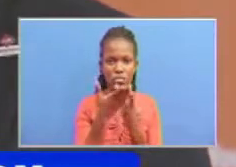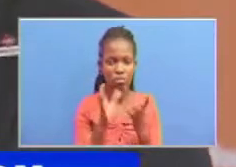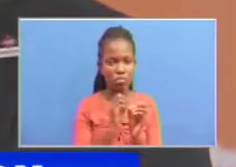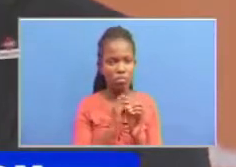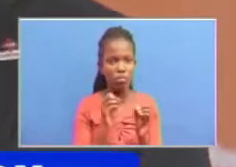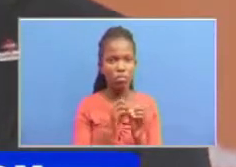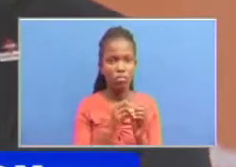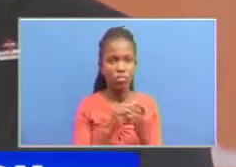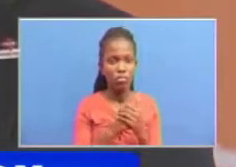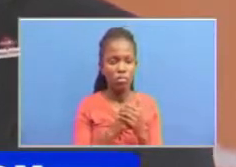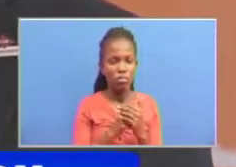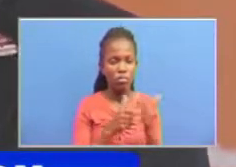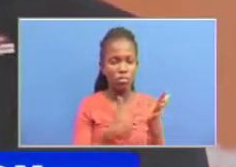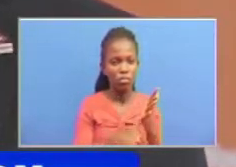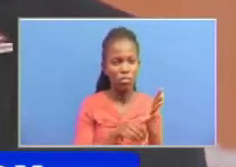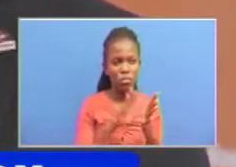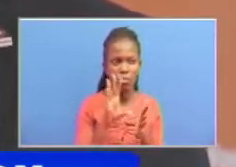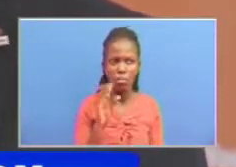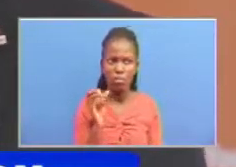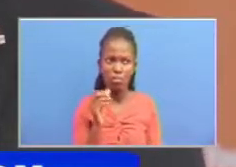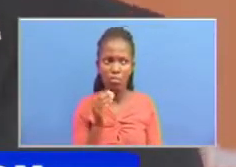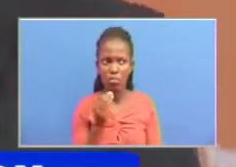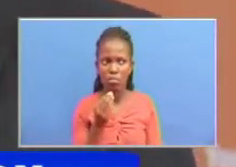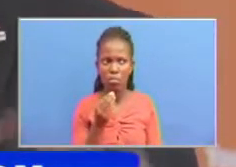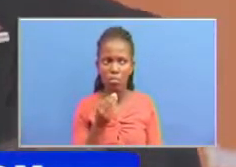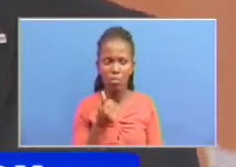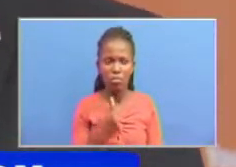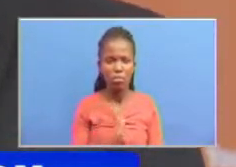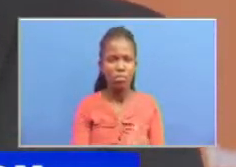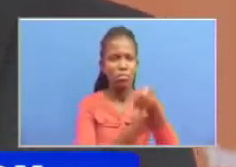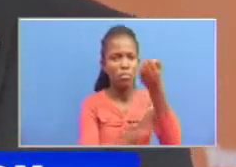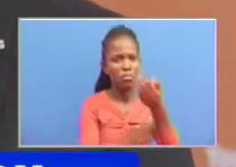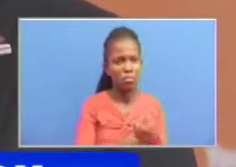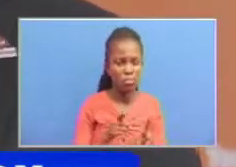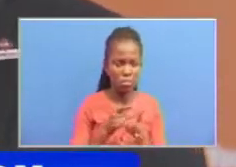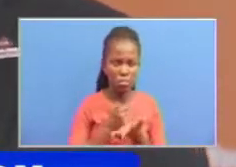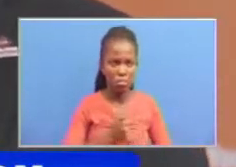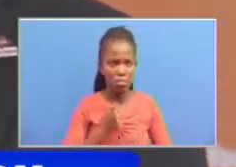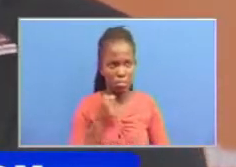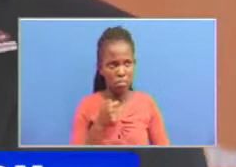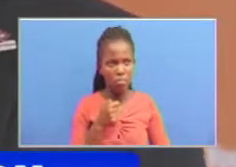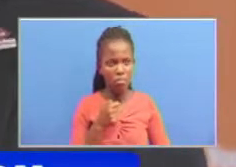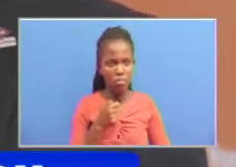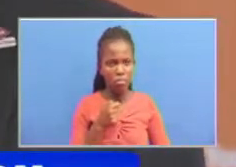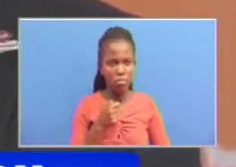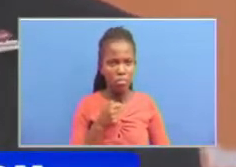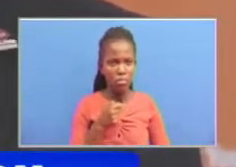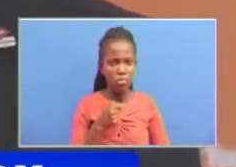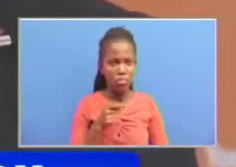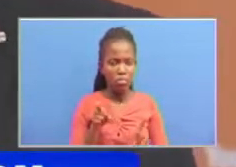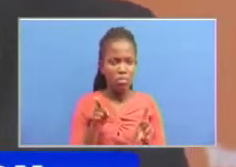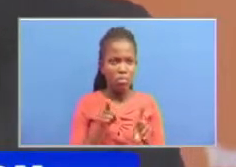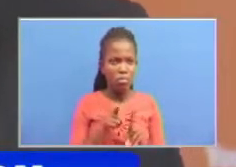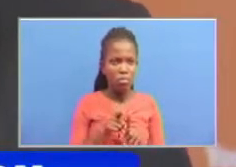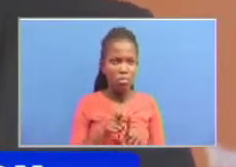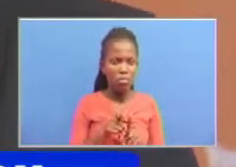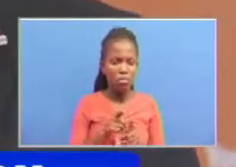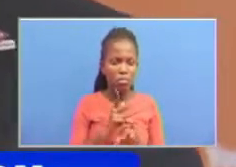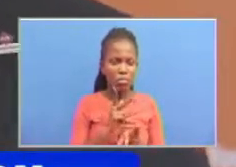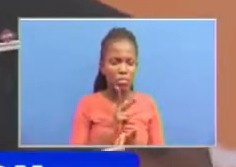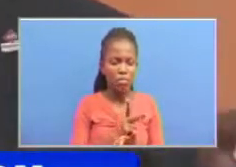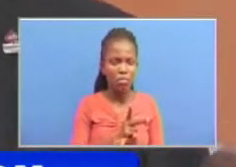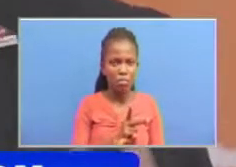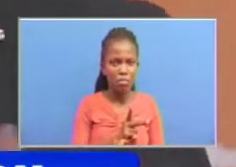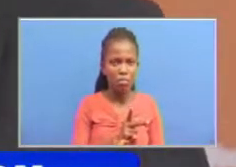of a problem of finances or support or budget around the whole project, and we have kept on time.